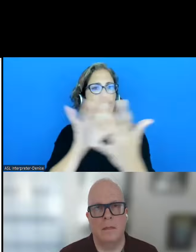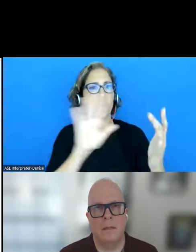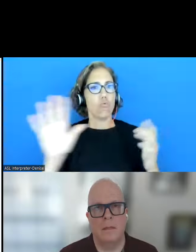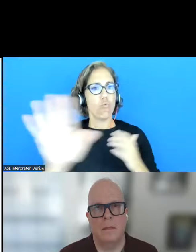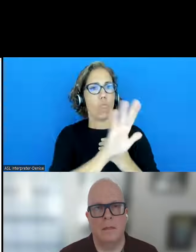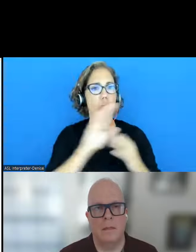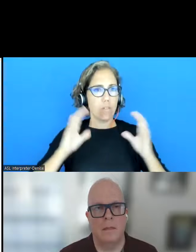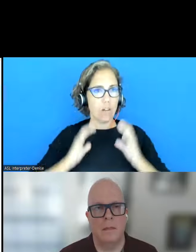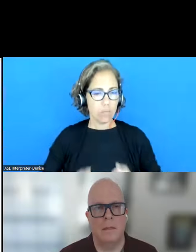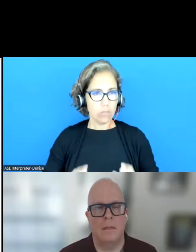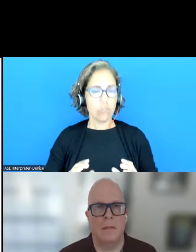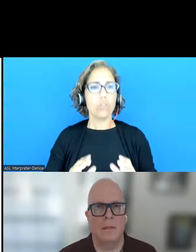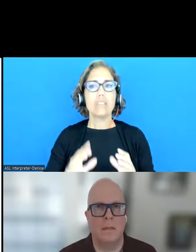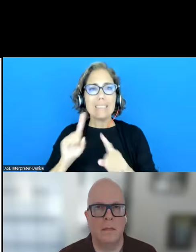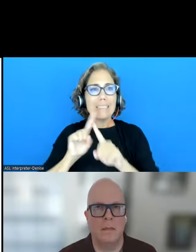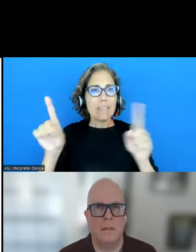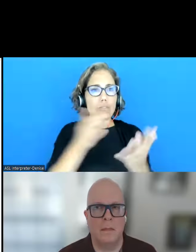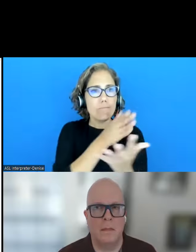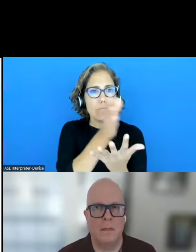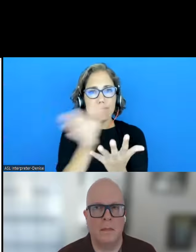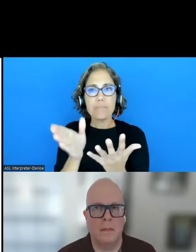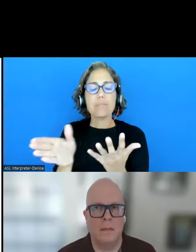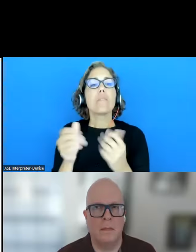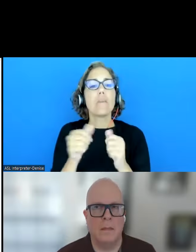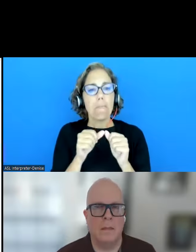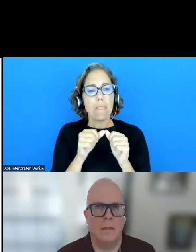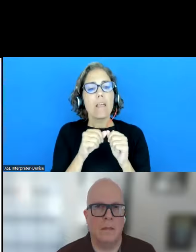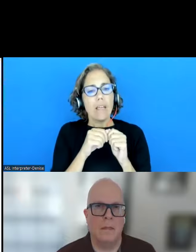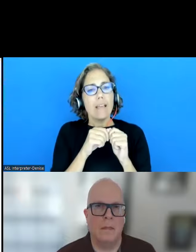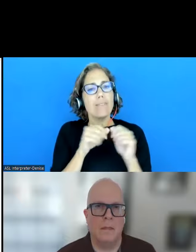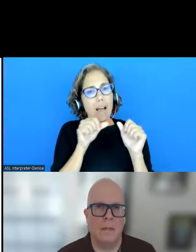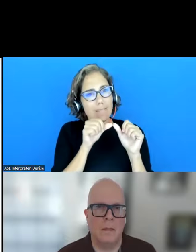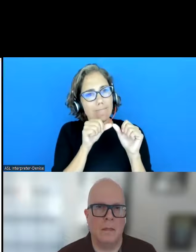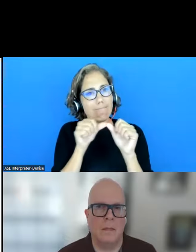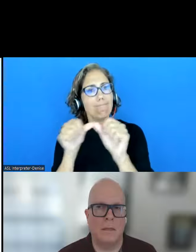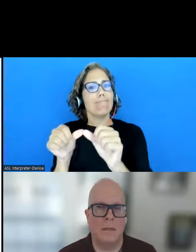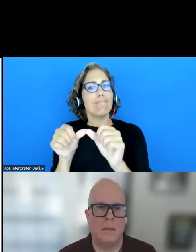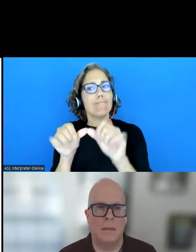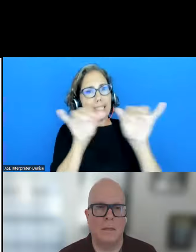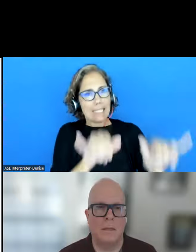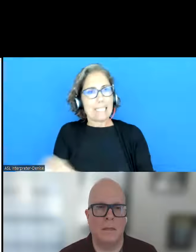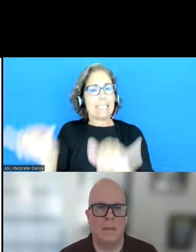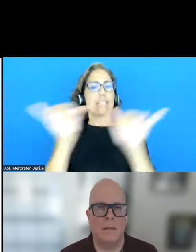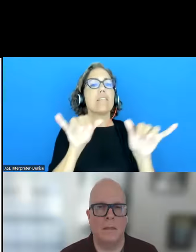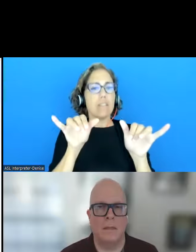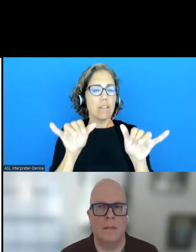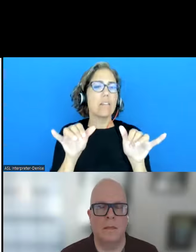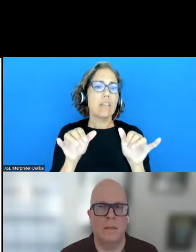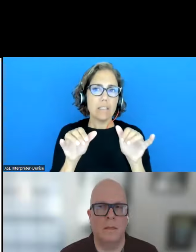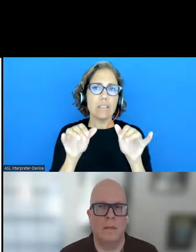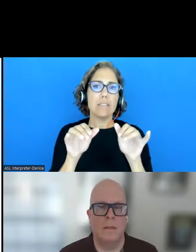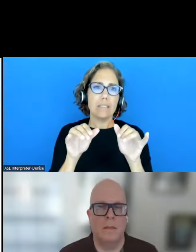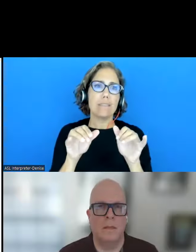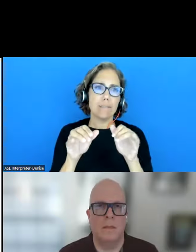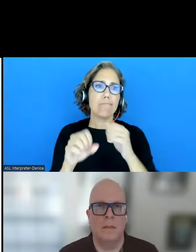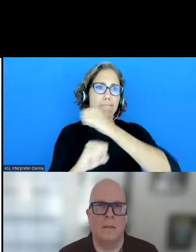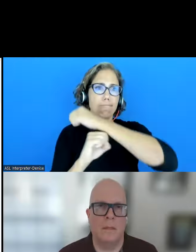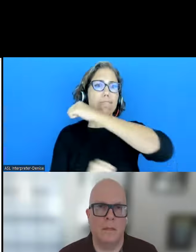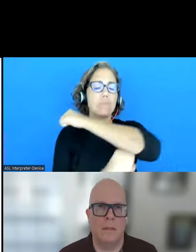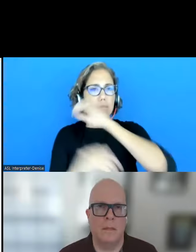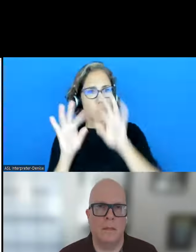The consistency is also fundamental. The consistency of your communication,